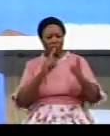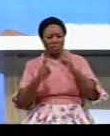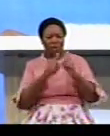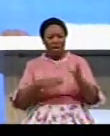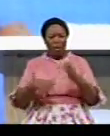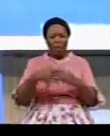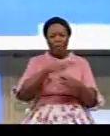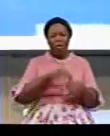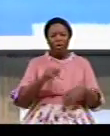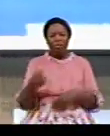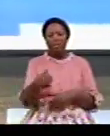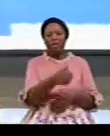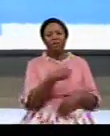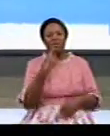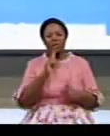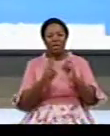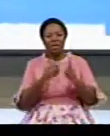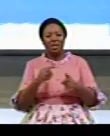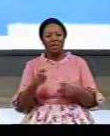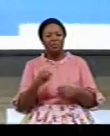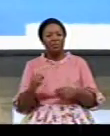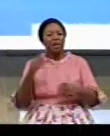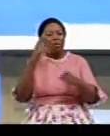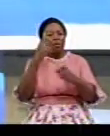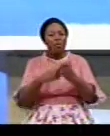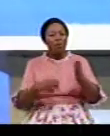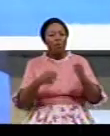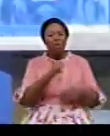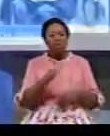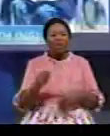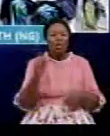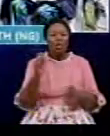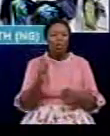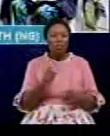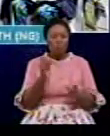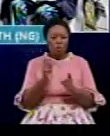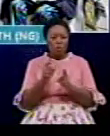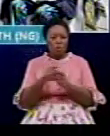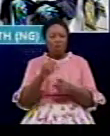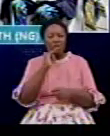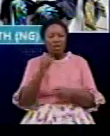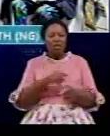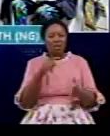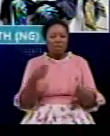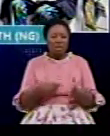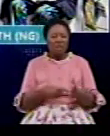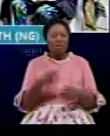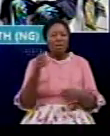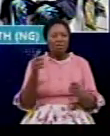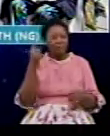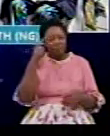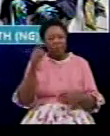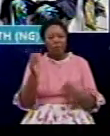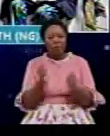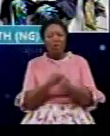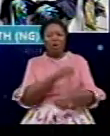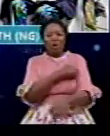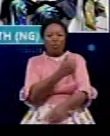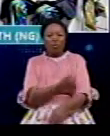that conversion tonight, that's exactly what God will give you tonight. He will give you.